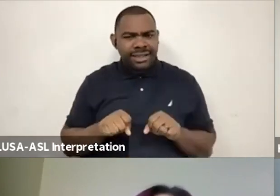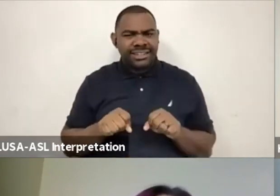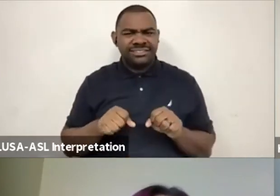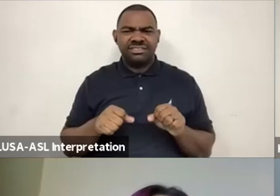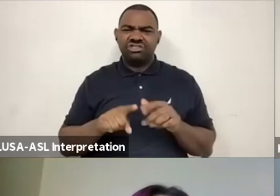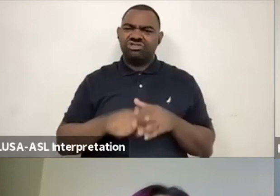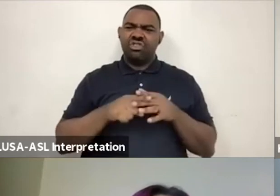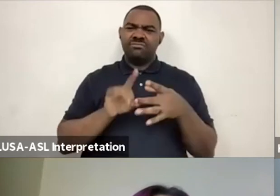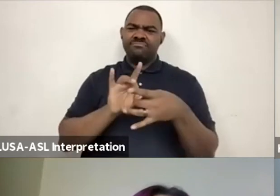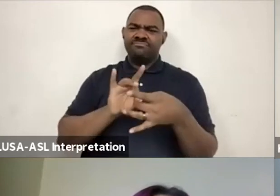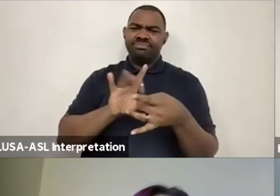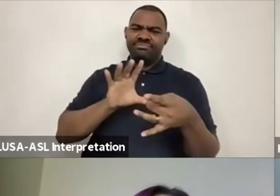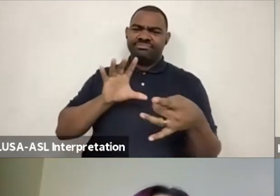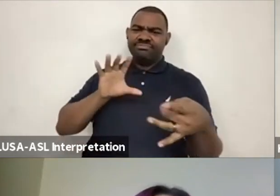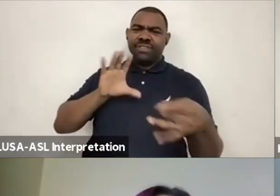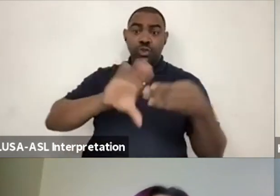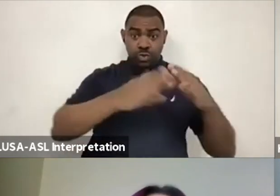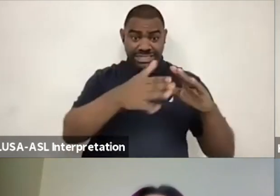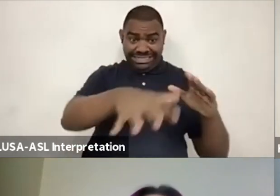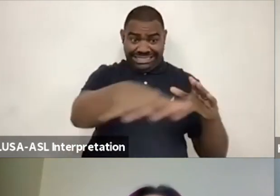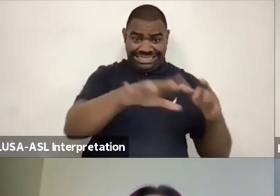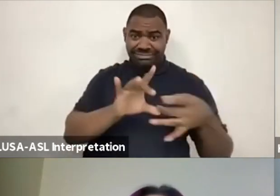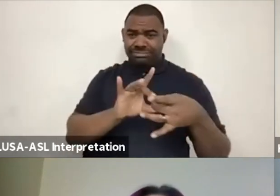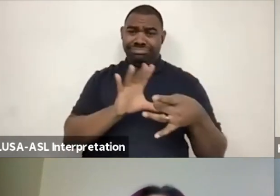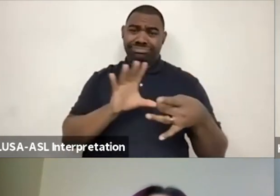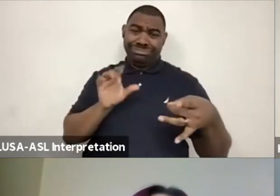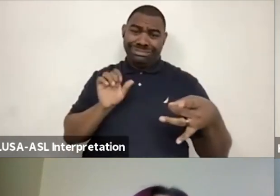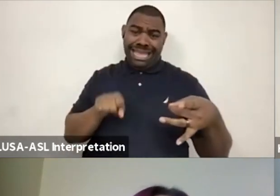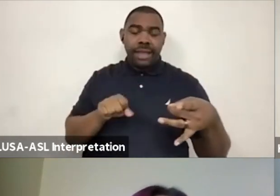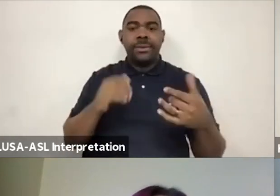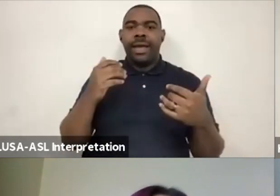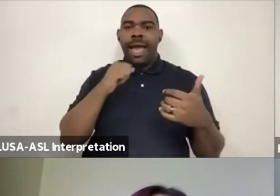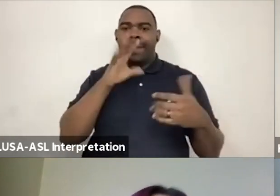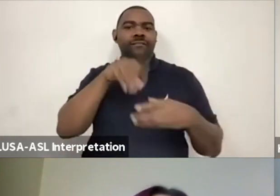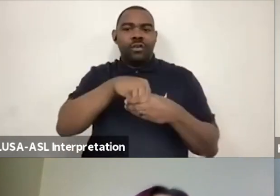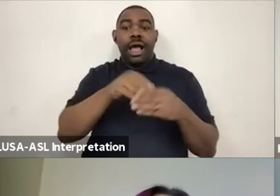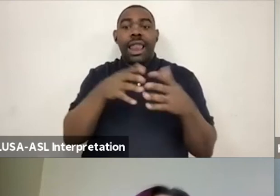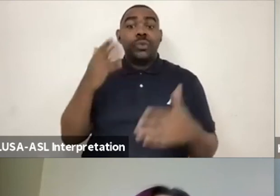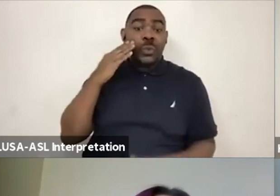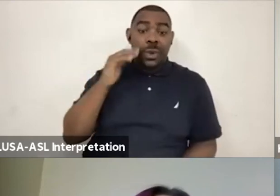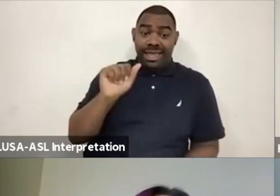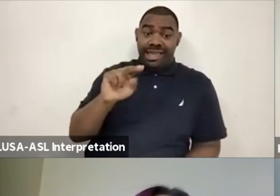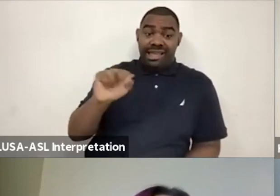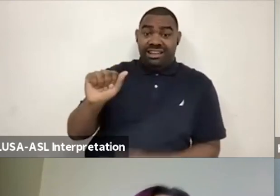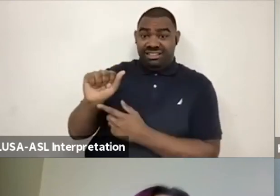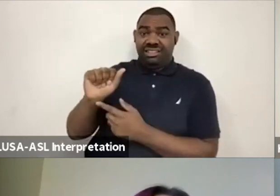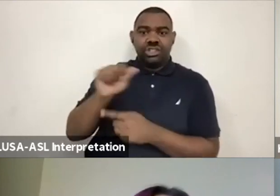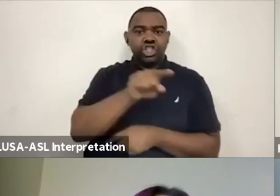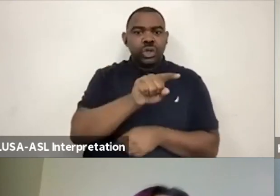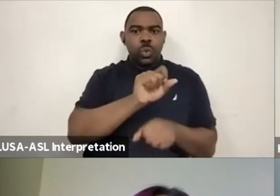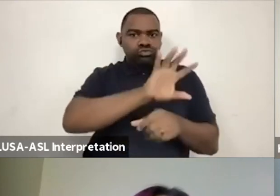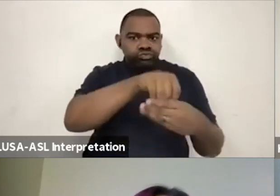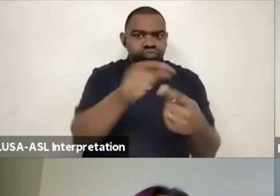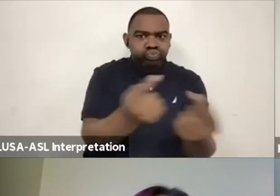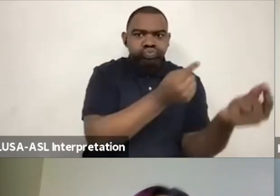the community part. I'm not a part of a lot of the things Anna does outside of our actual group. And,